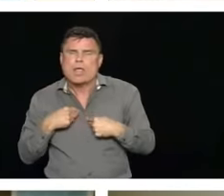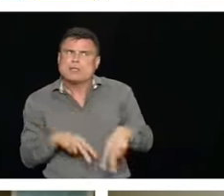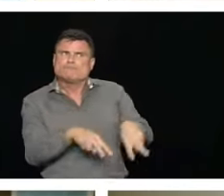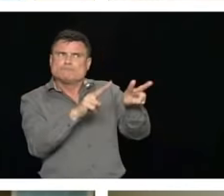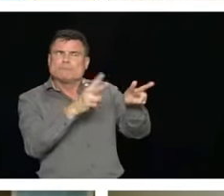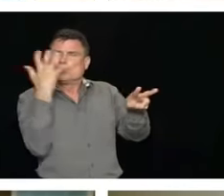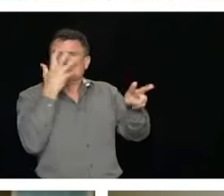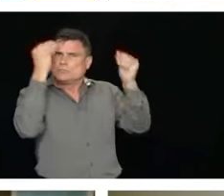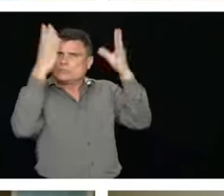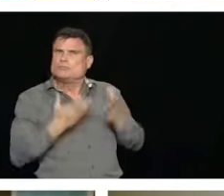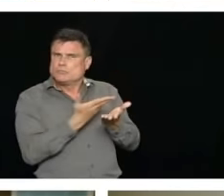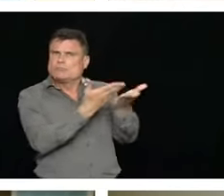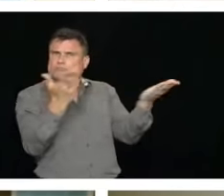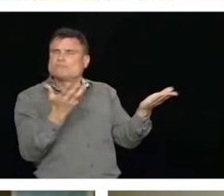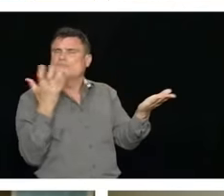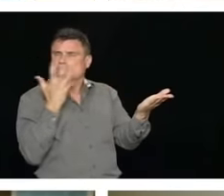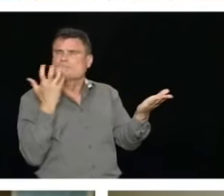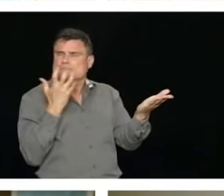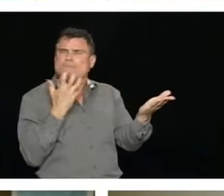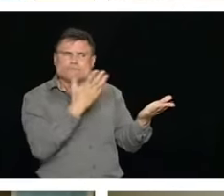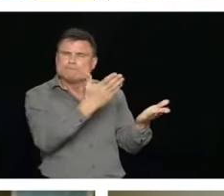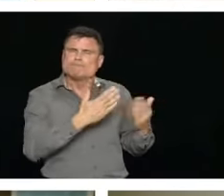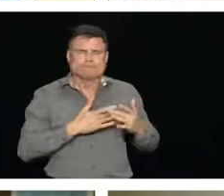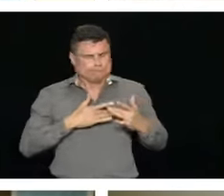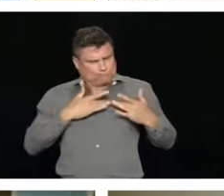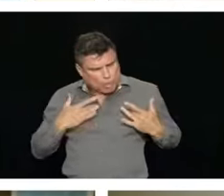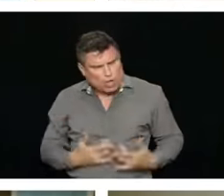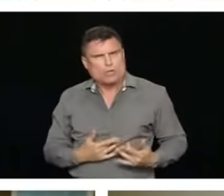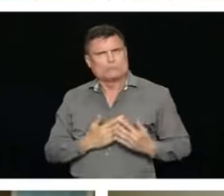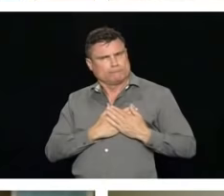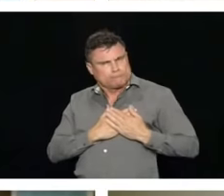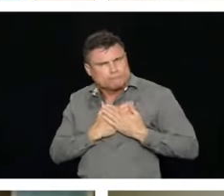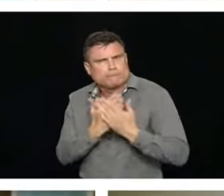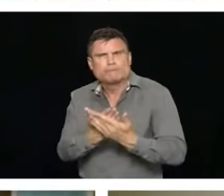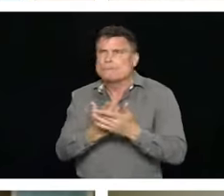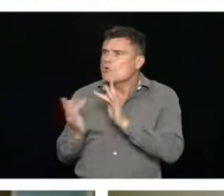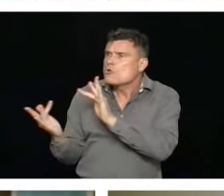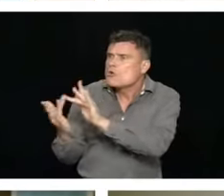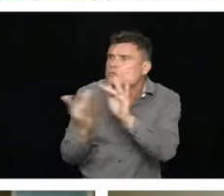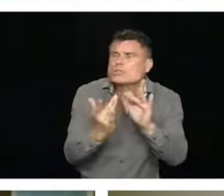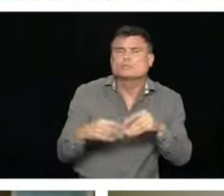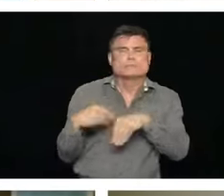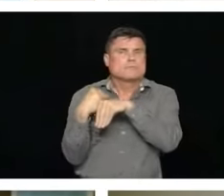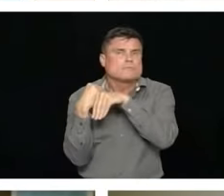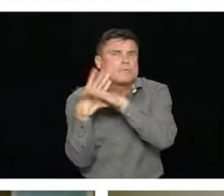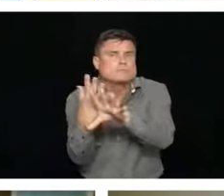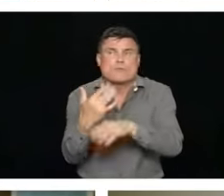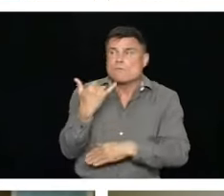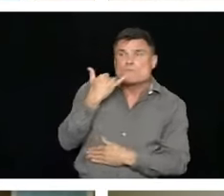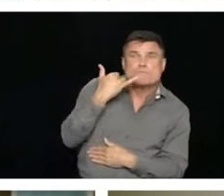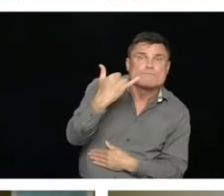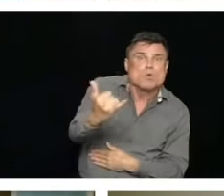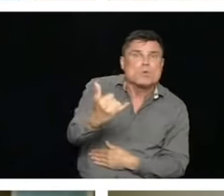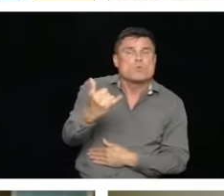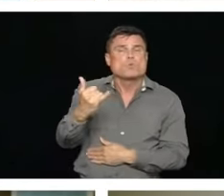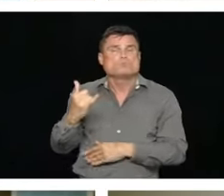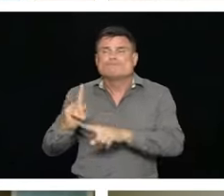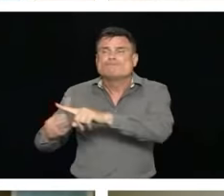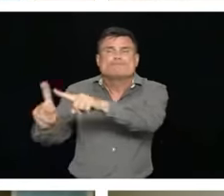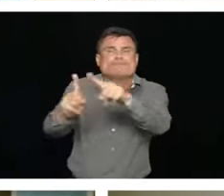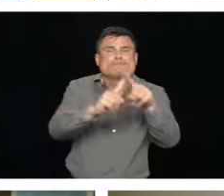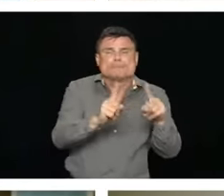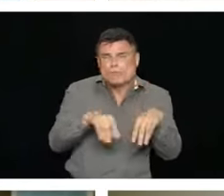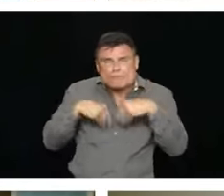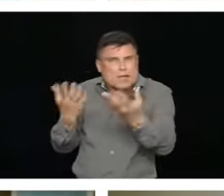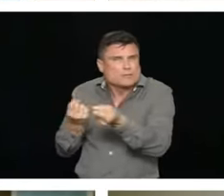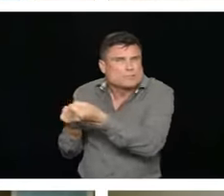kids engaged through technology or over the phone. And we've seen countless examples of innovation, kindness, and compassion throughout